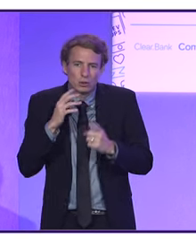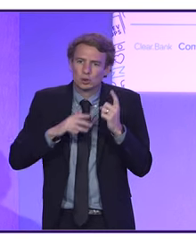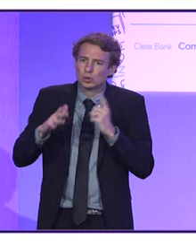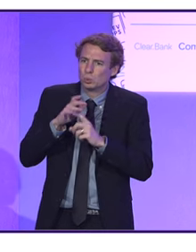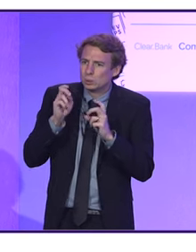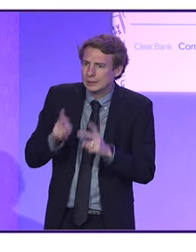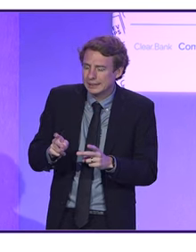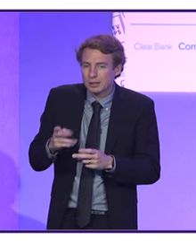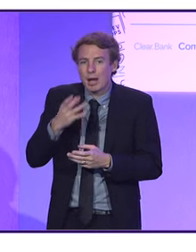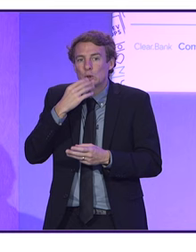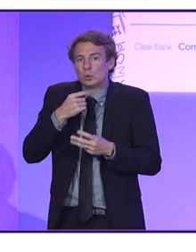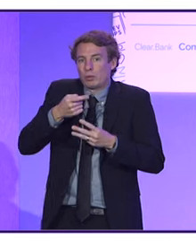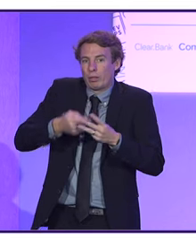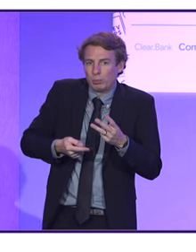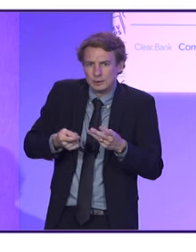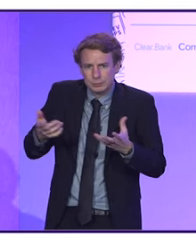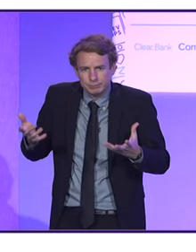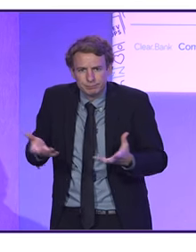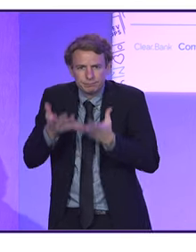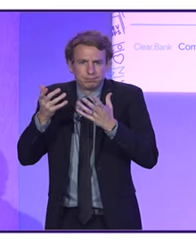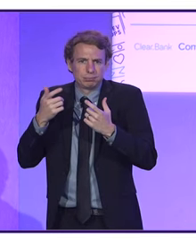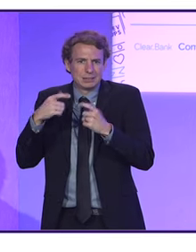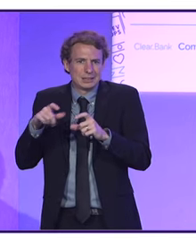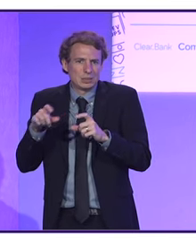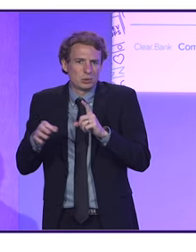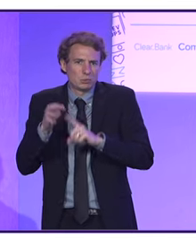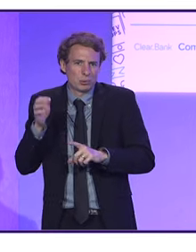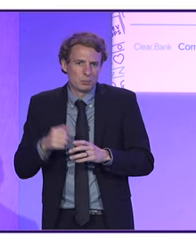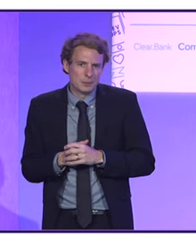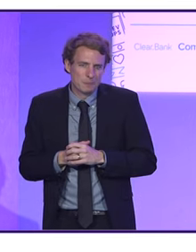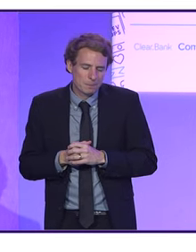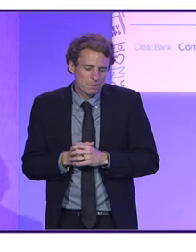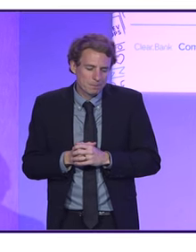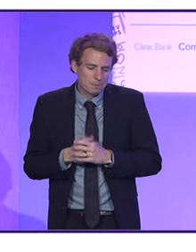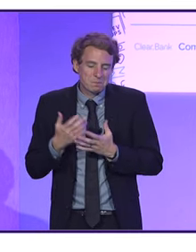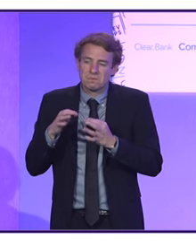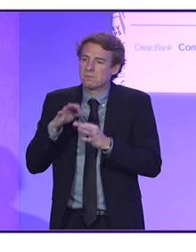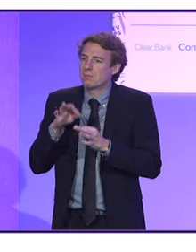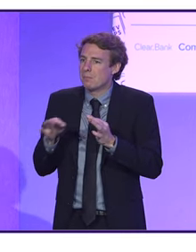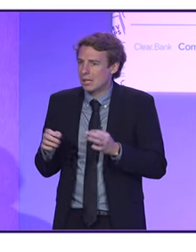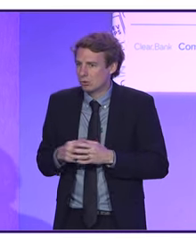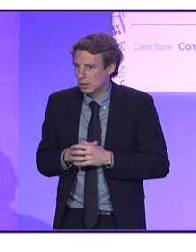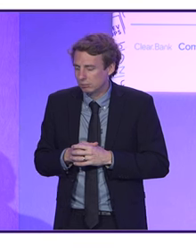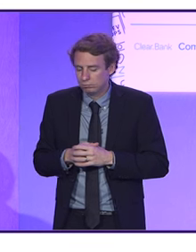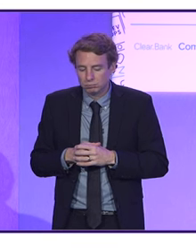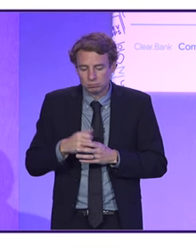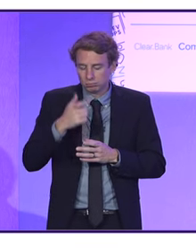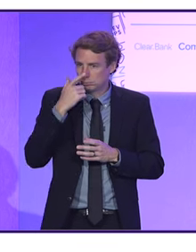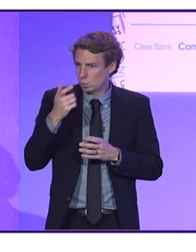drive continuous improvement. So, metrics, first of all. These are things we can